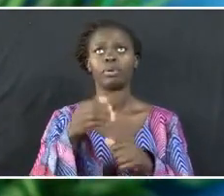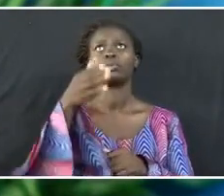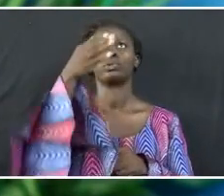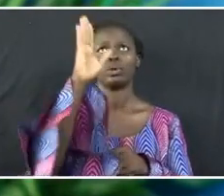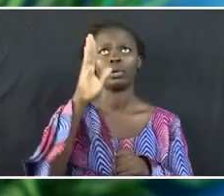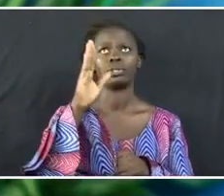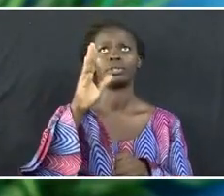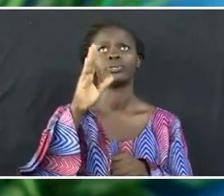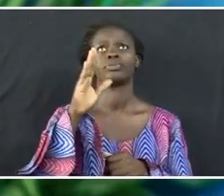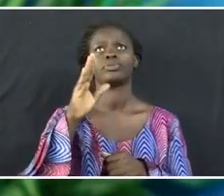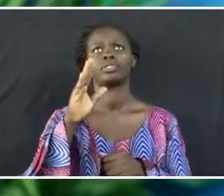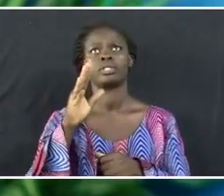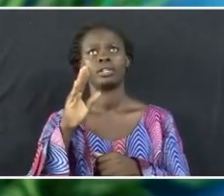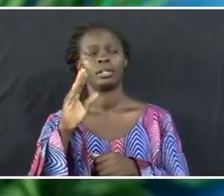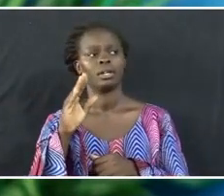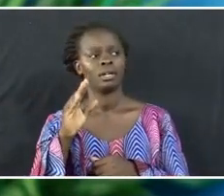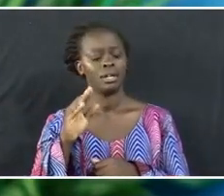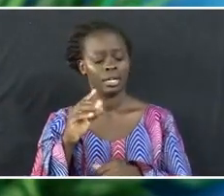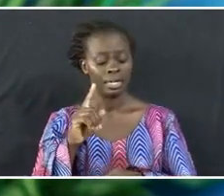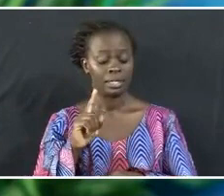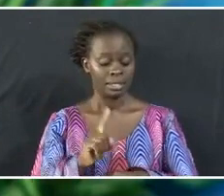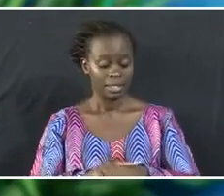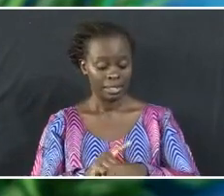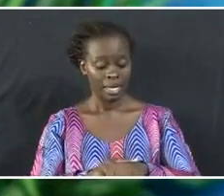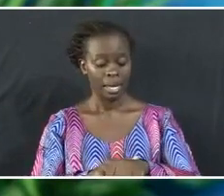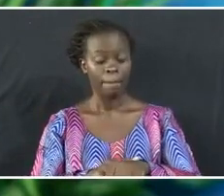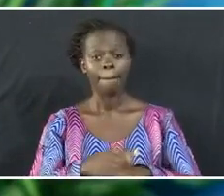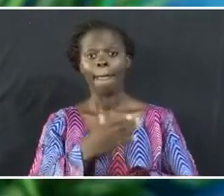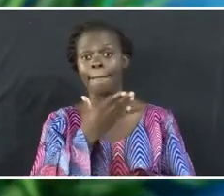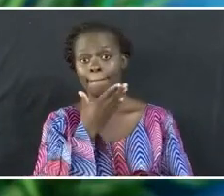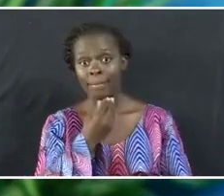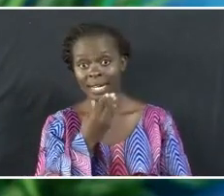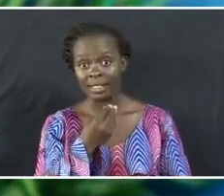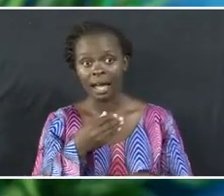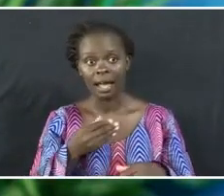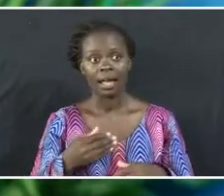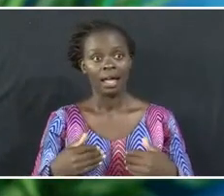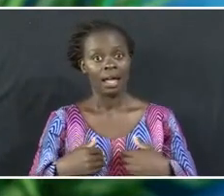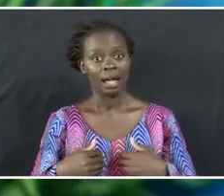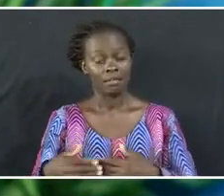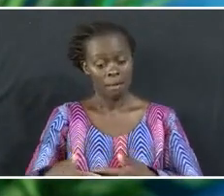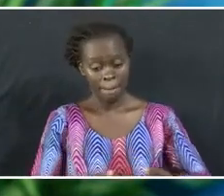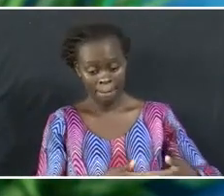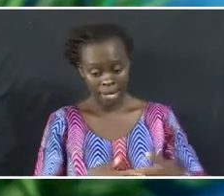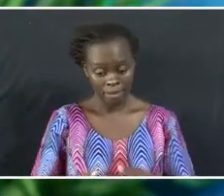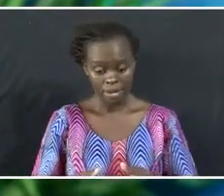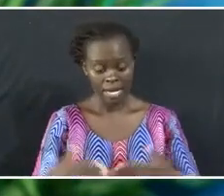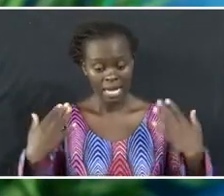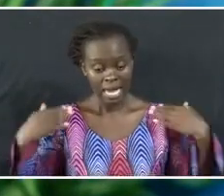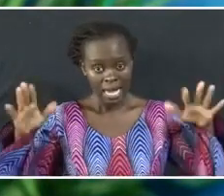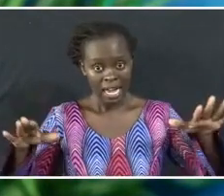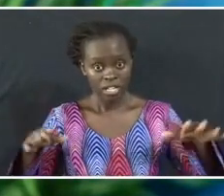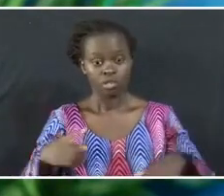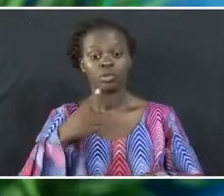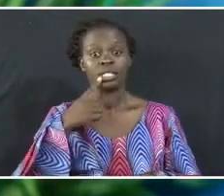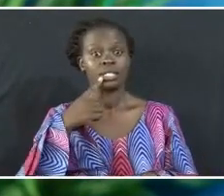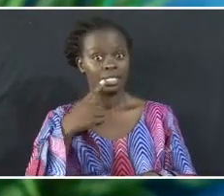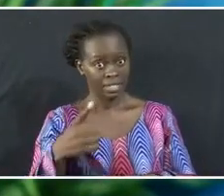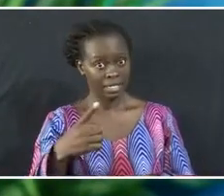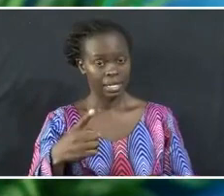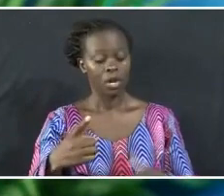angel that had spoken to her and Samson's father before he was born.